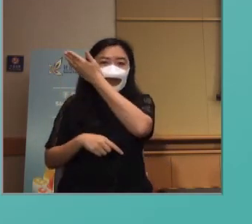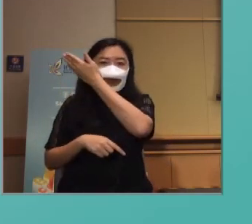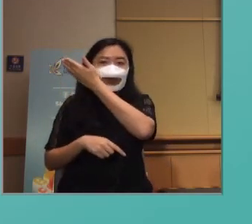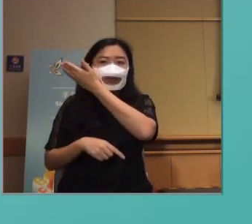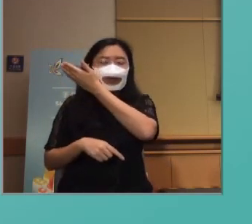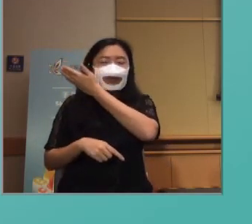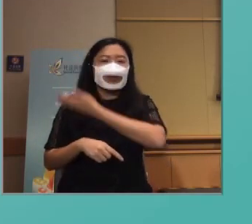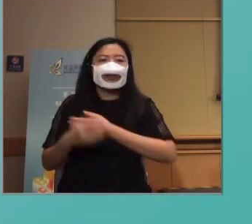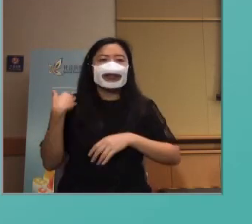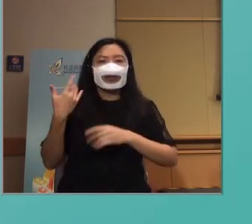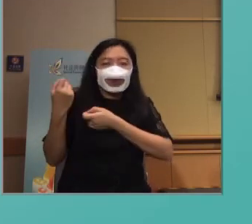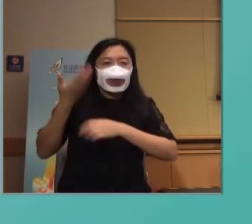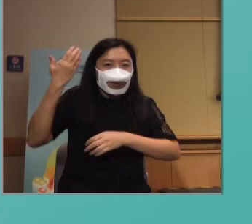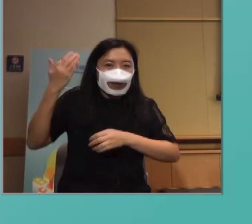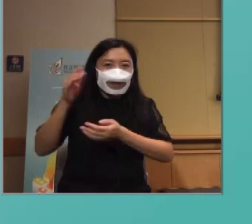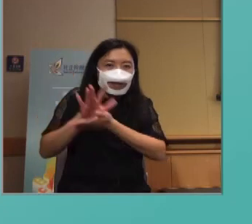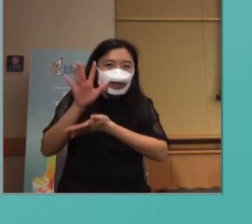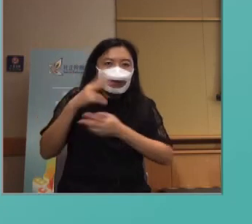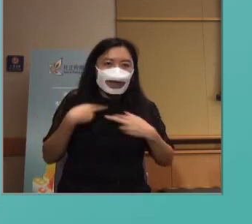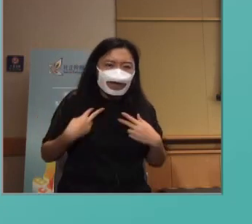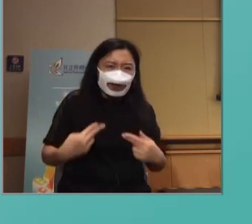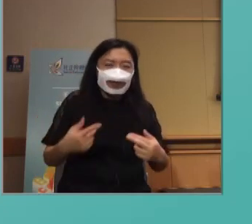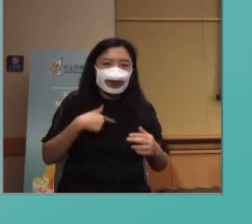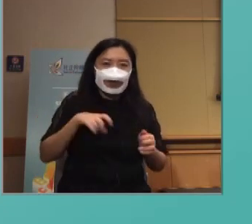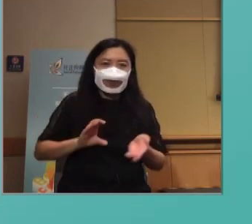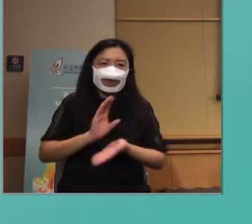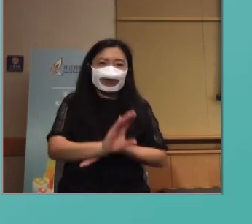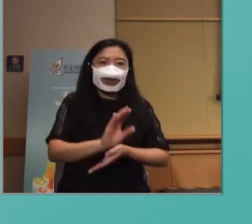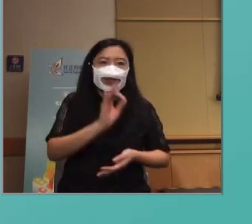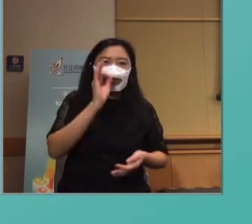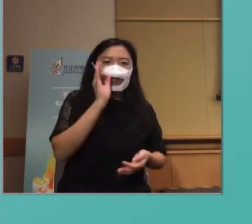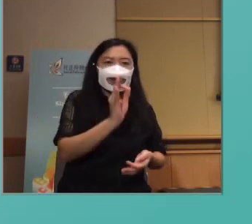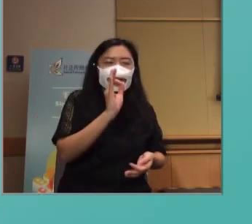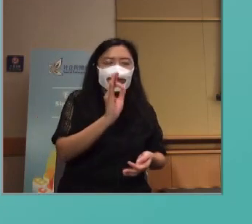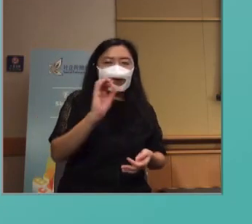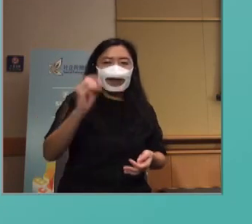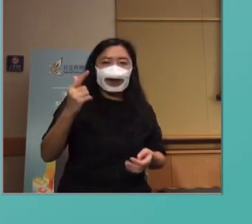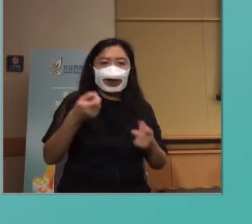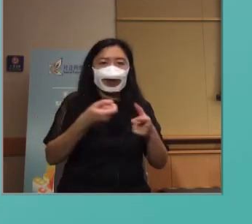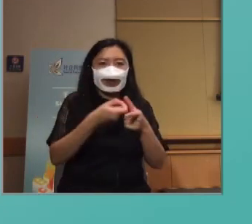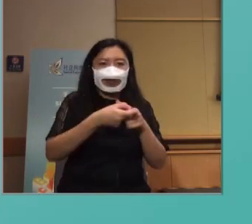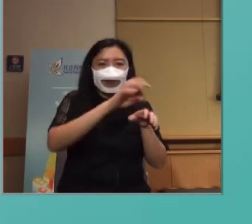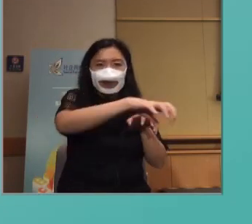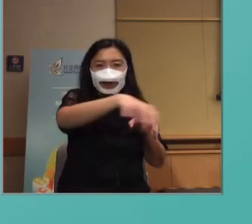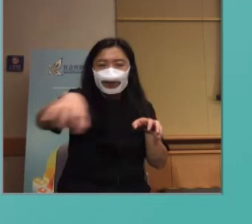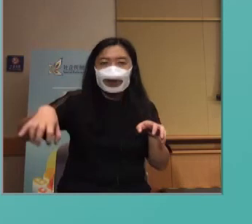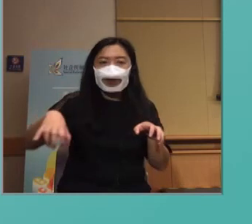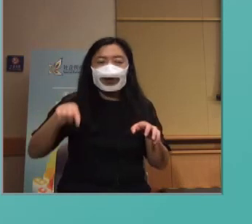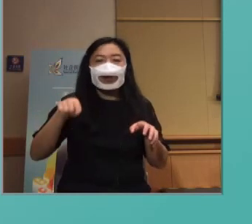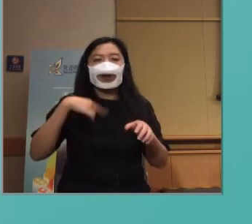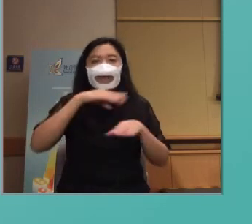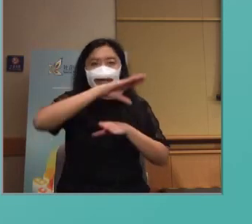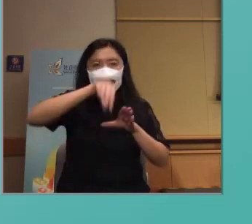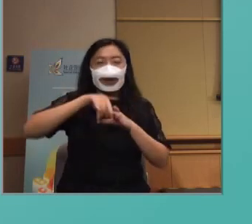space with over 380 portfolio companies, but we're also sort of big supporters and the owners of the Sandbox. We've invested in OpenSea early days,